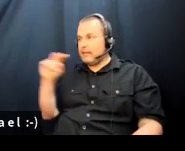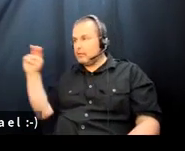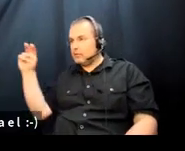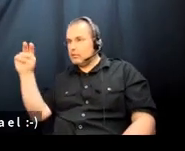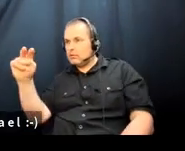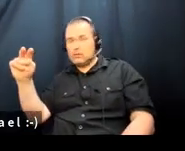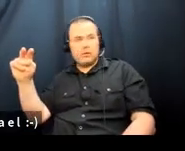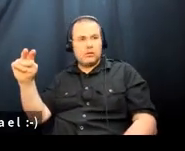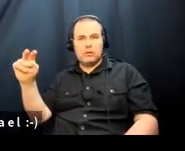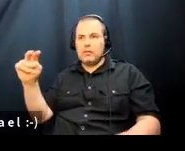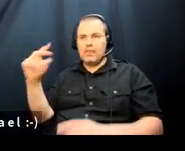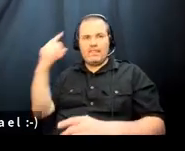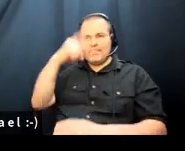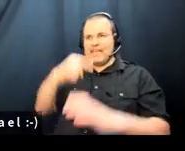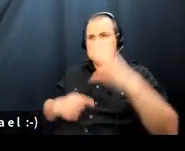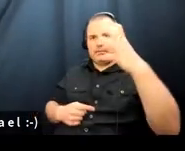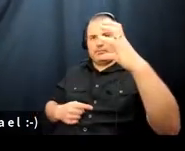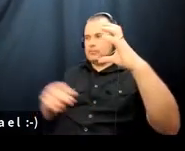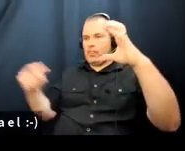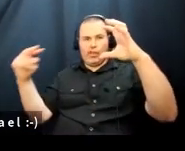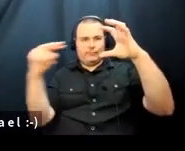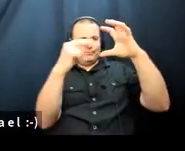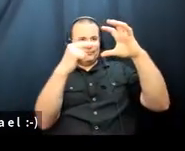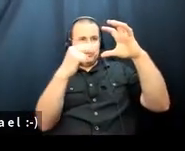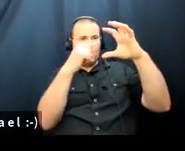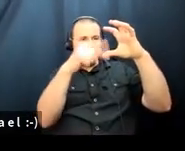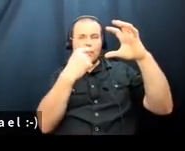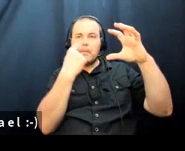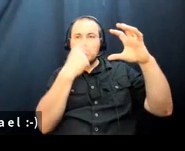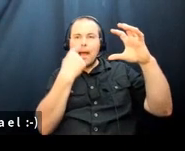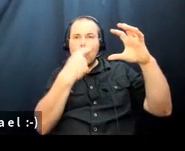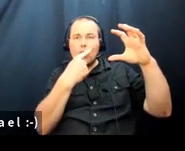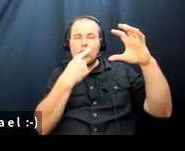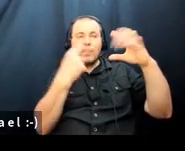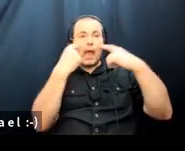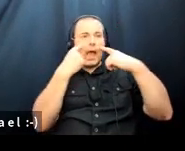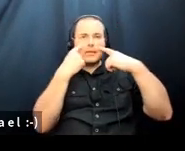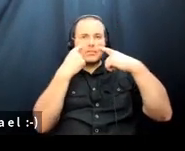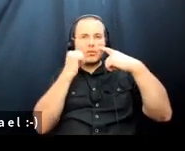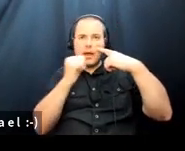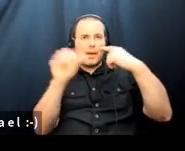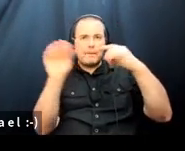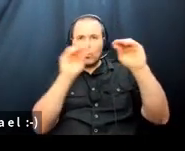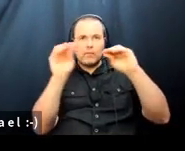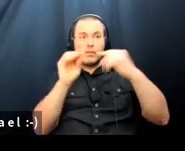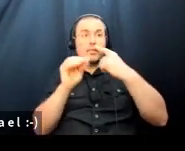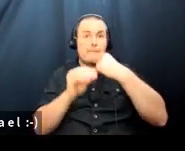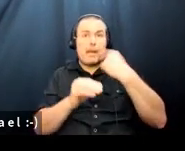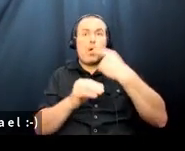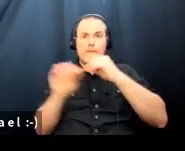at the mouth because the mouth is the thing that's moving. The eyes aren't moving. You may also see